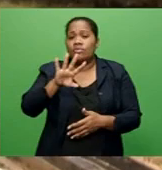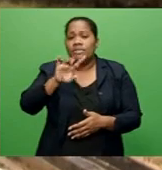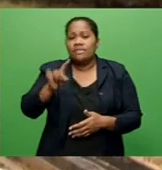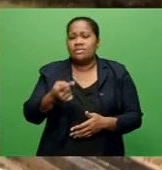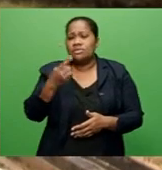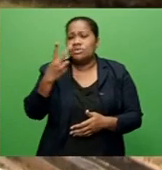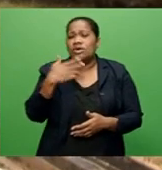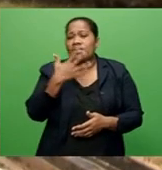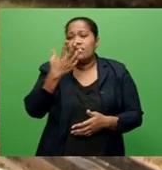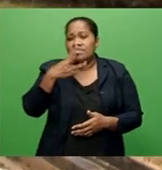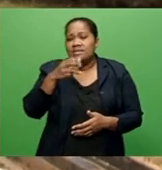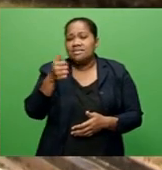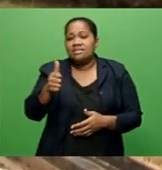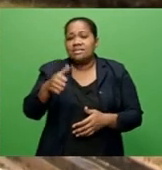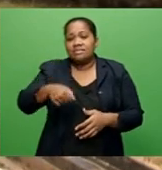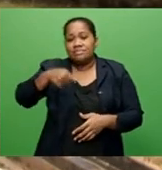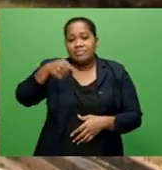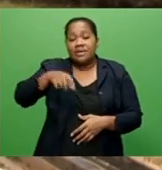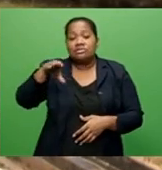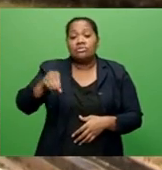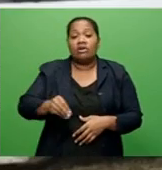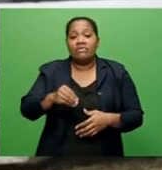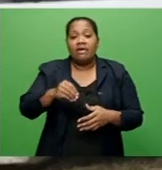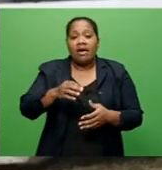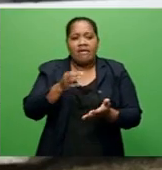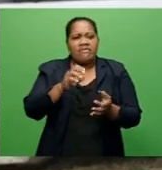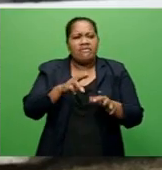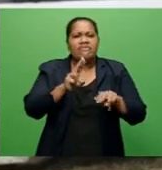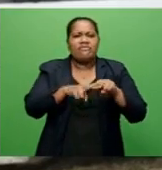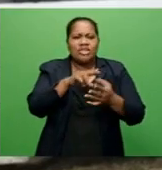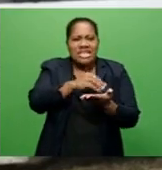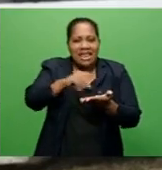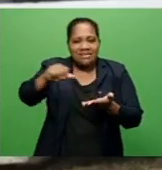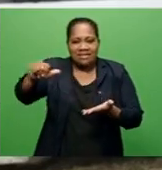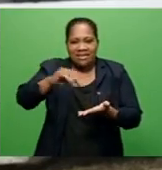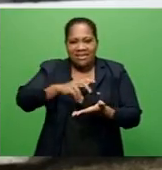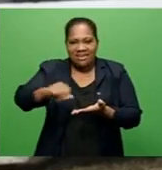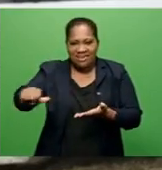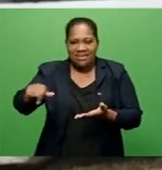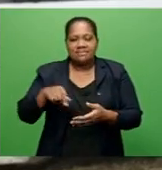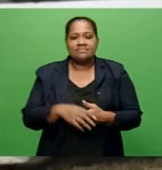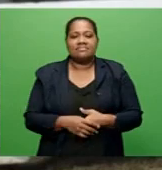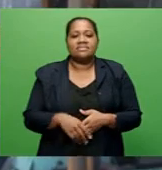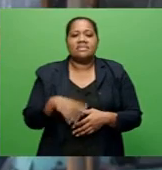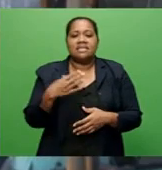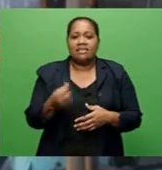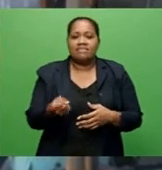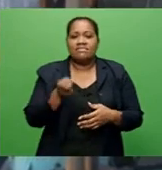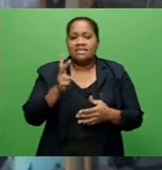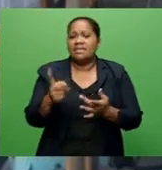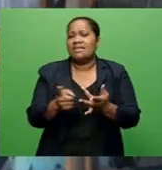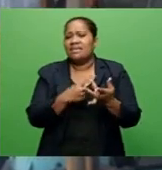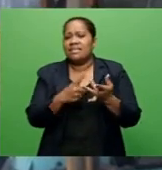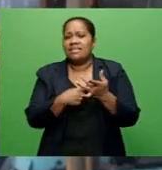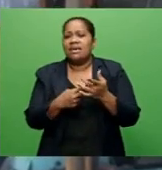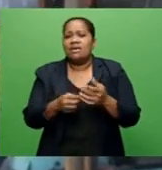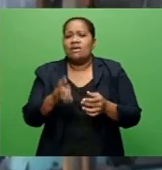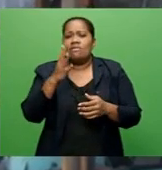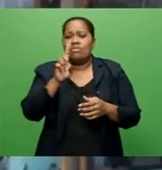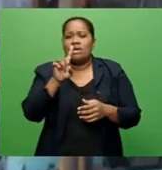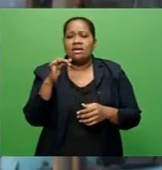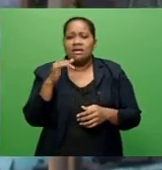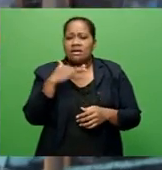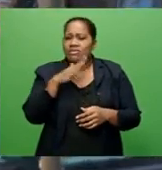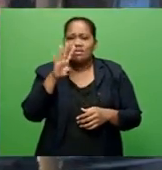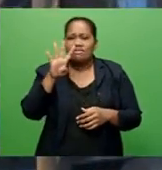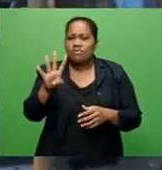34,236 bags of blend seed fertilizer, the supply of 26,104 litres of anime and